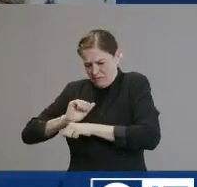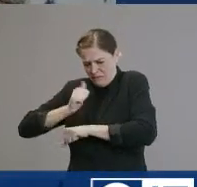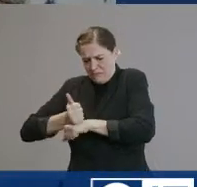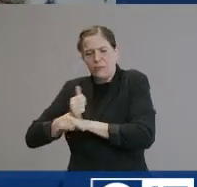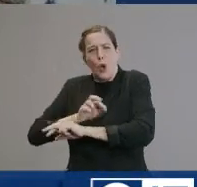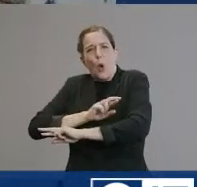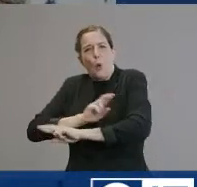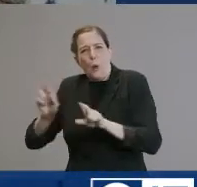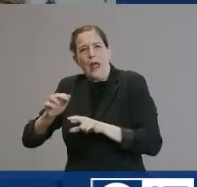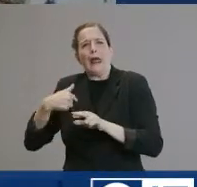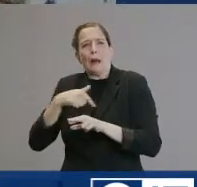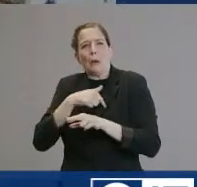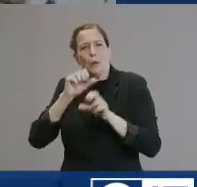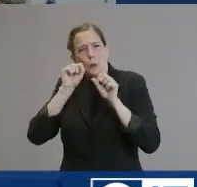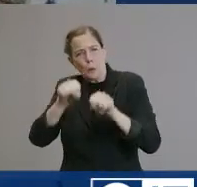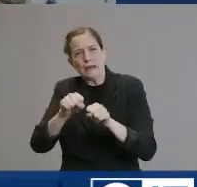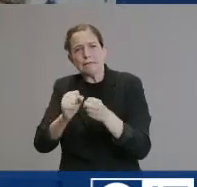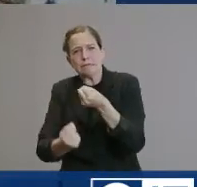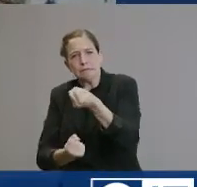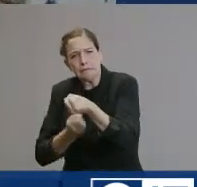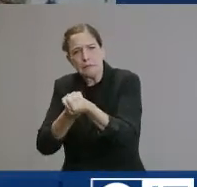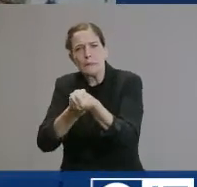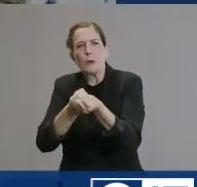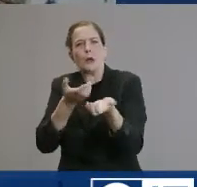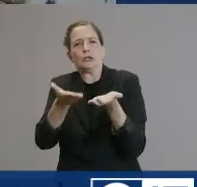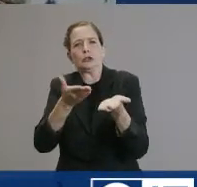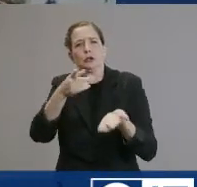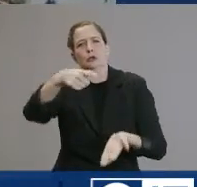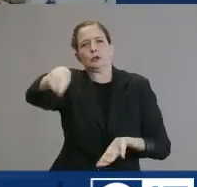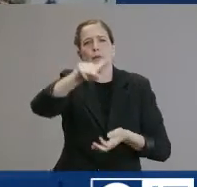to manage an increase in patient volume.